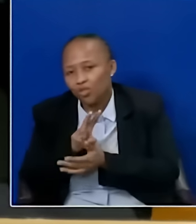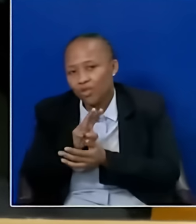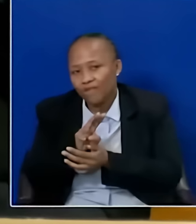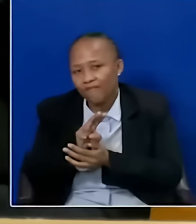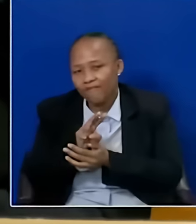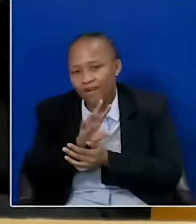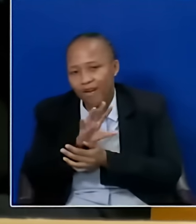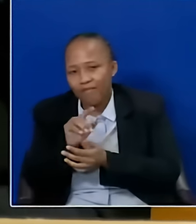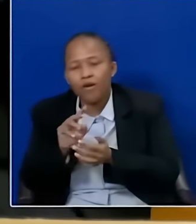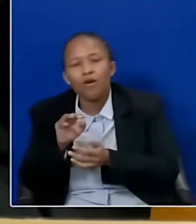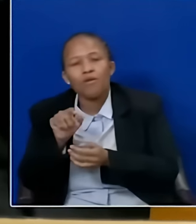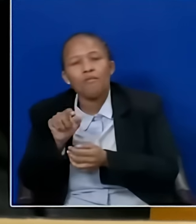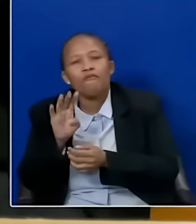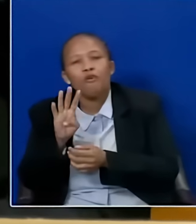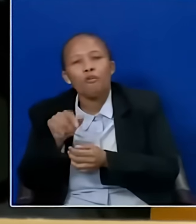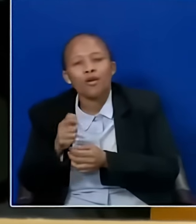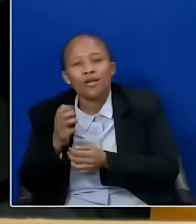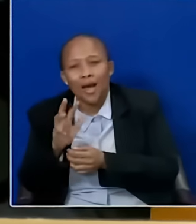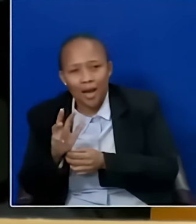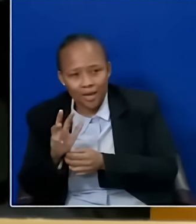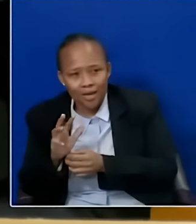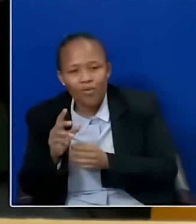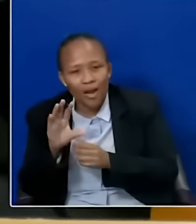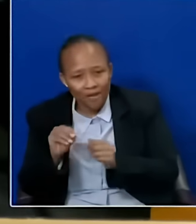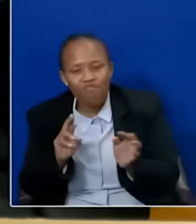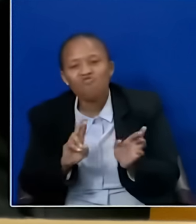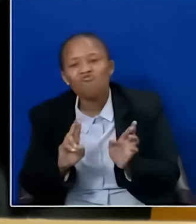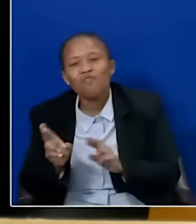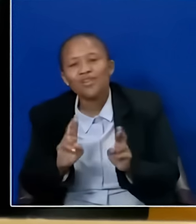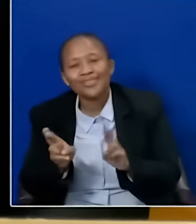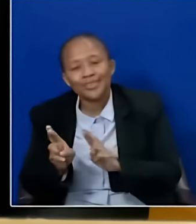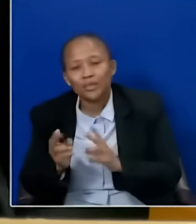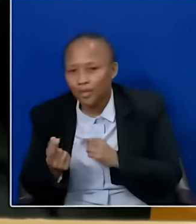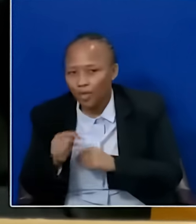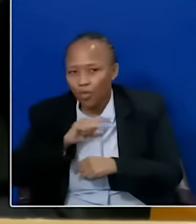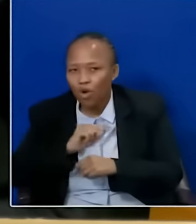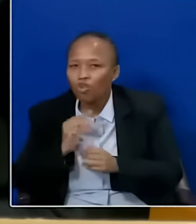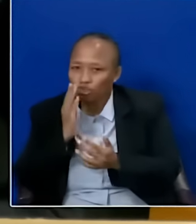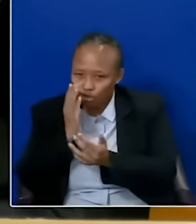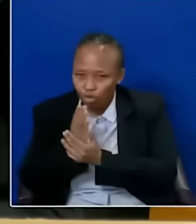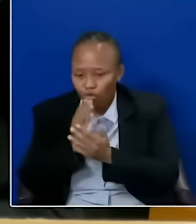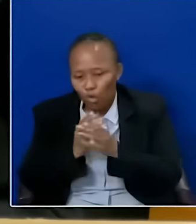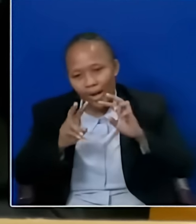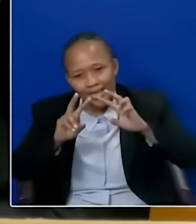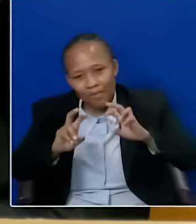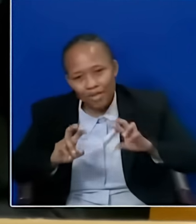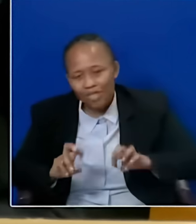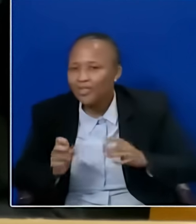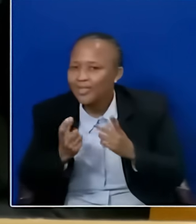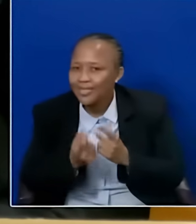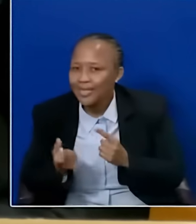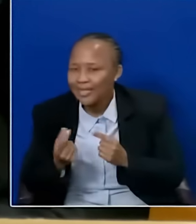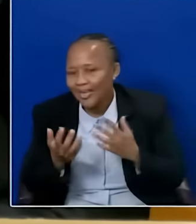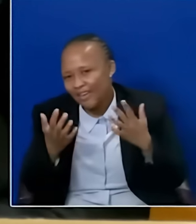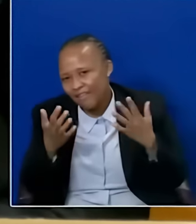cross-referencing to show us that, in fact, he did do the examinations and he's accounted for them, what does it mean that